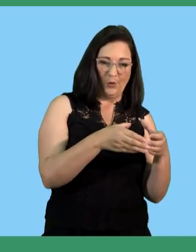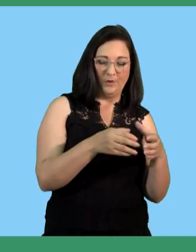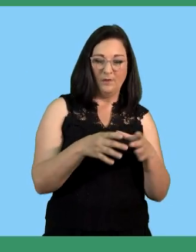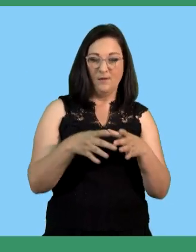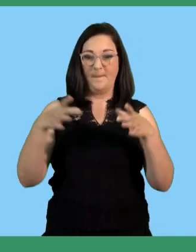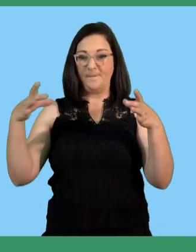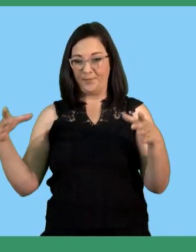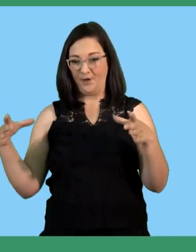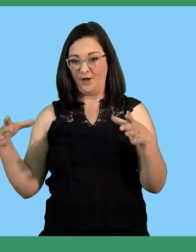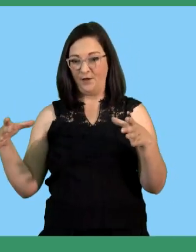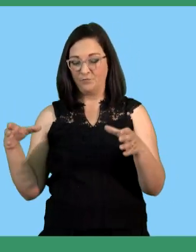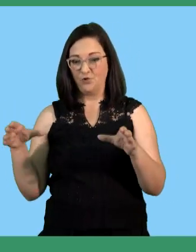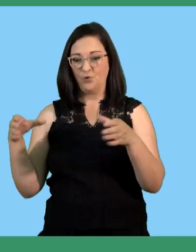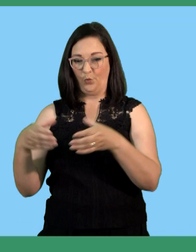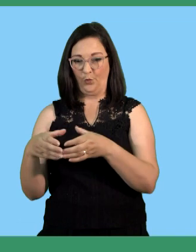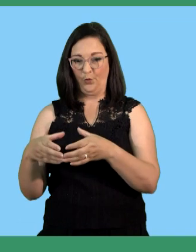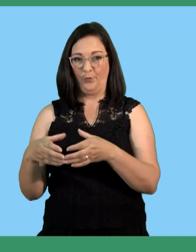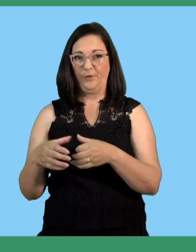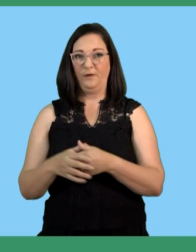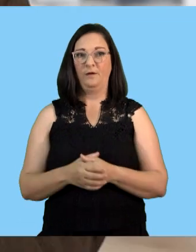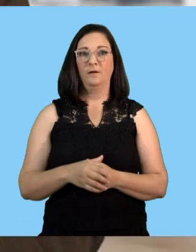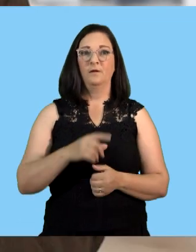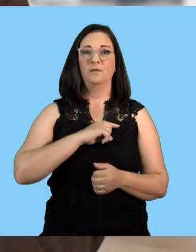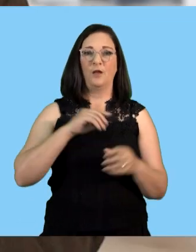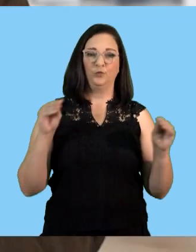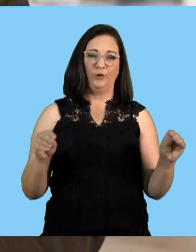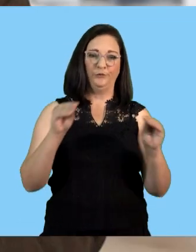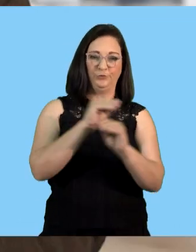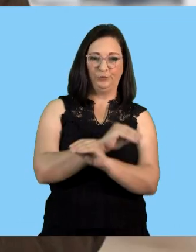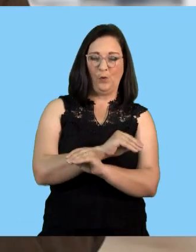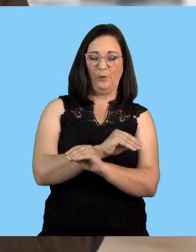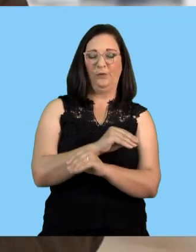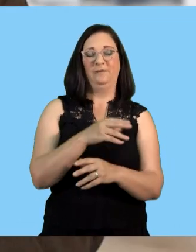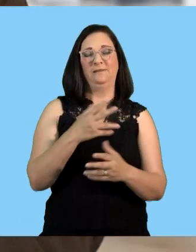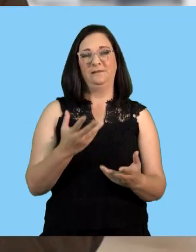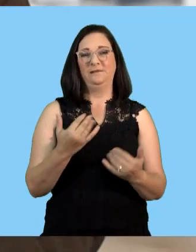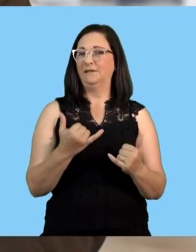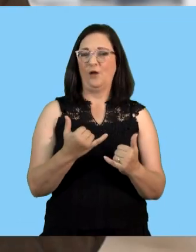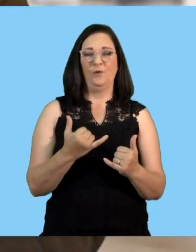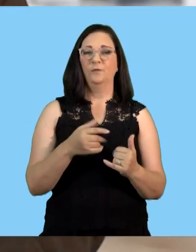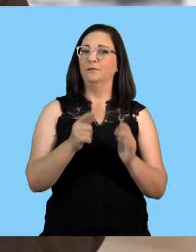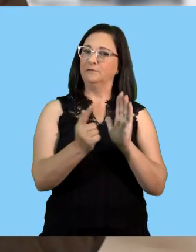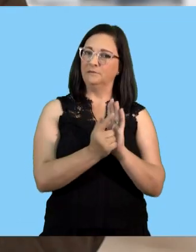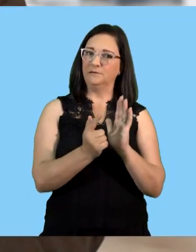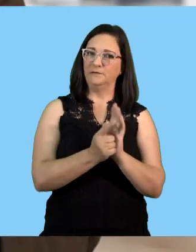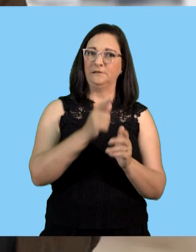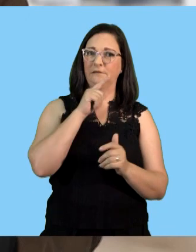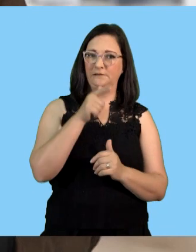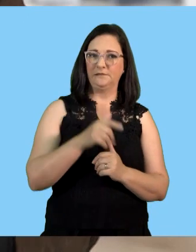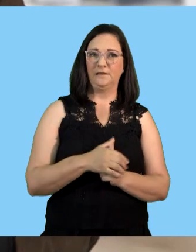wealth, whereas the majority of the population would earn the minority of the country's wealth. So now this legislation